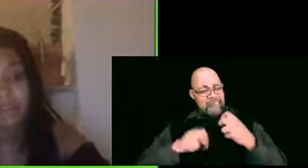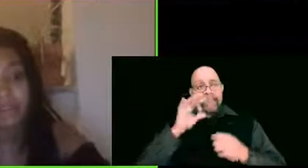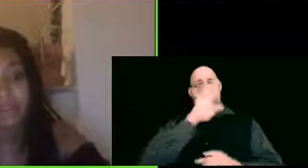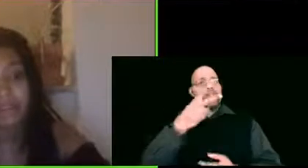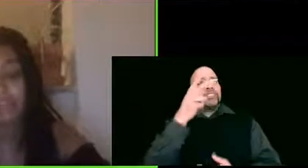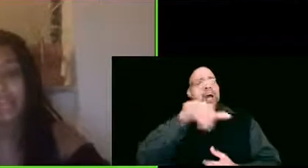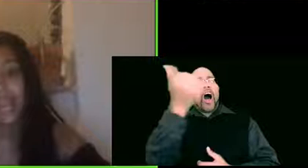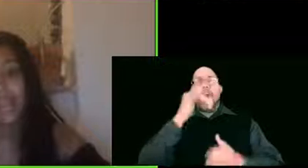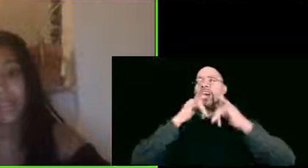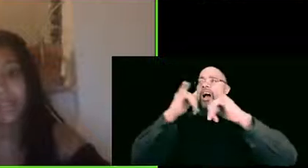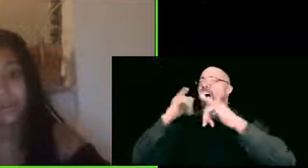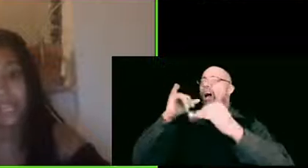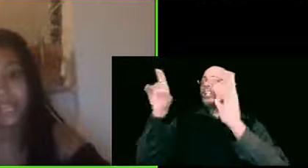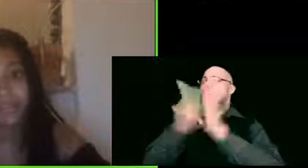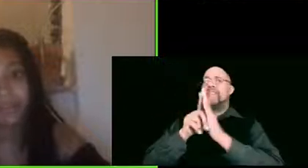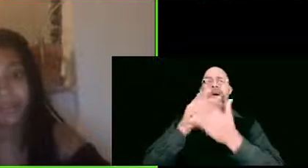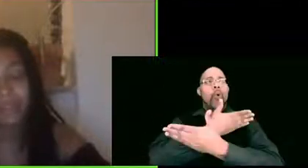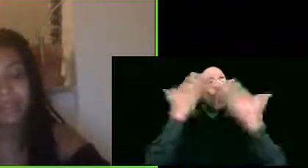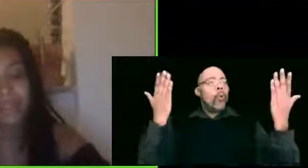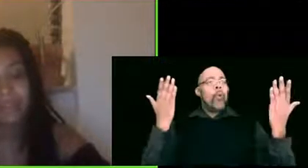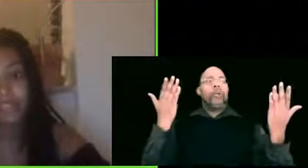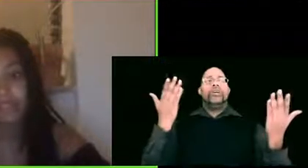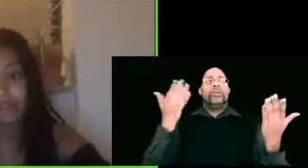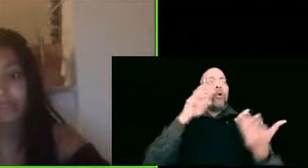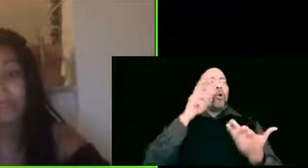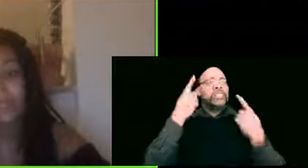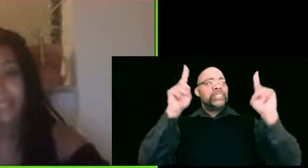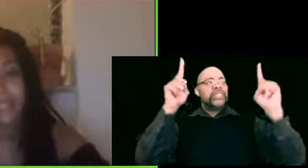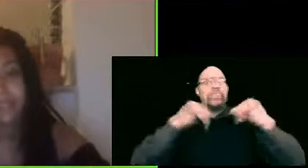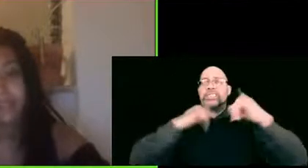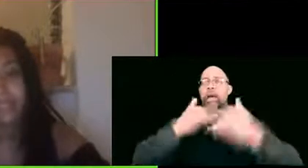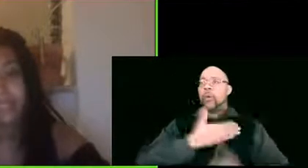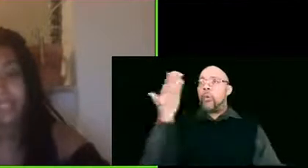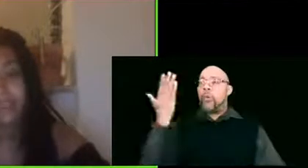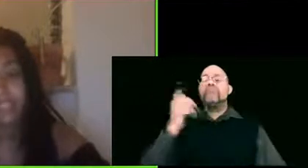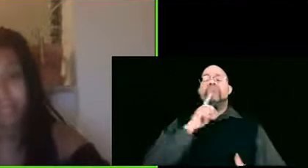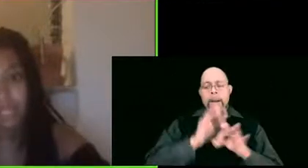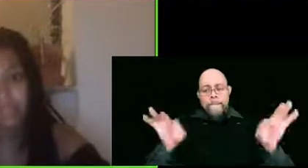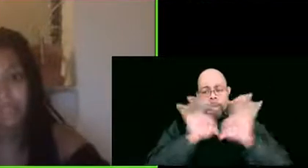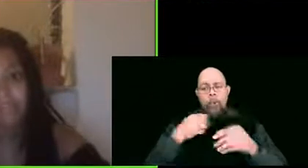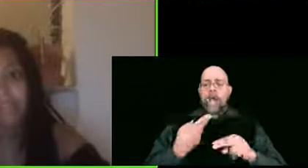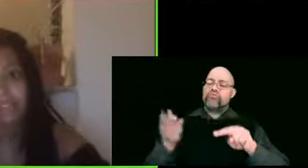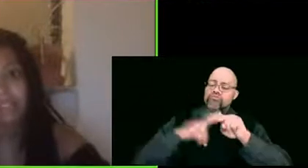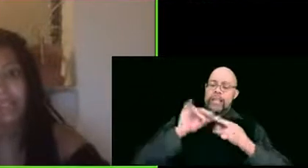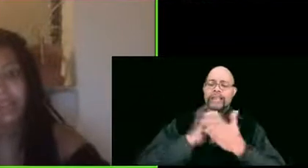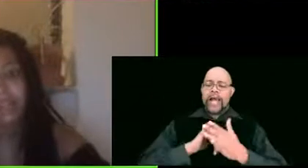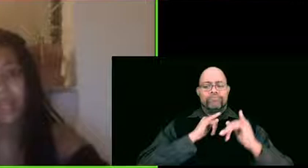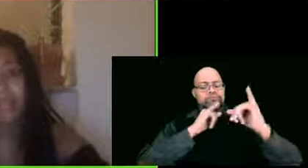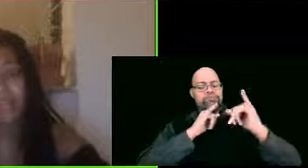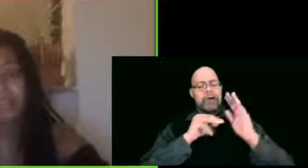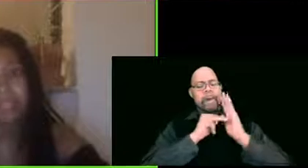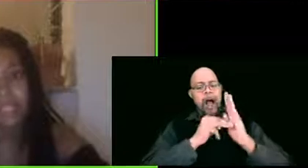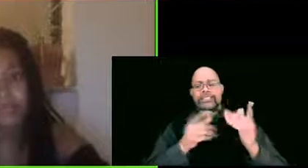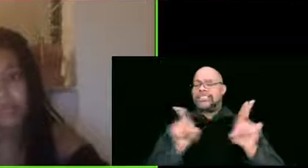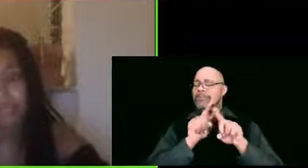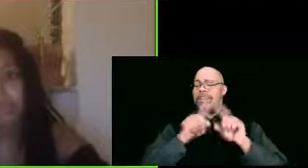really difficult if you never see anyone that you identify with in any of those roles or being successful. So it's really important that we increase that. And that can